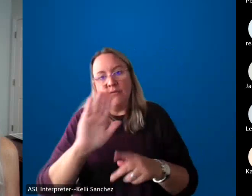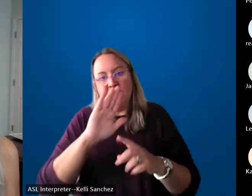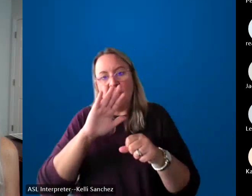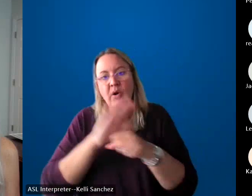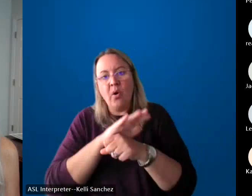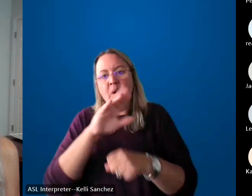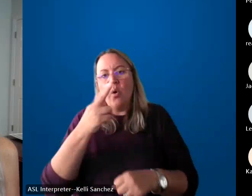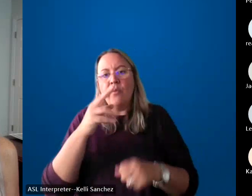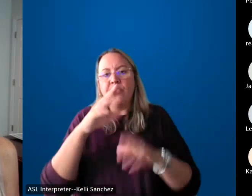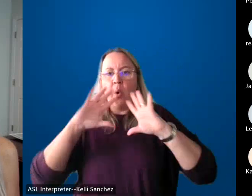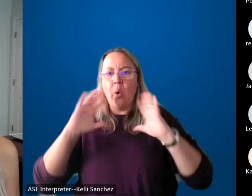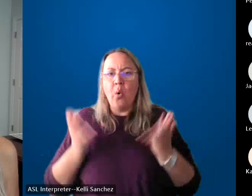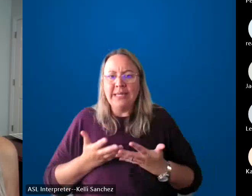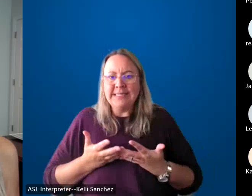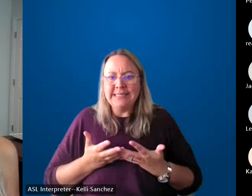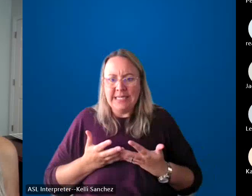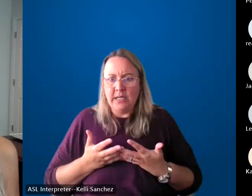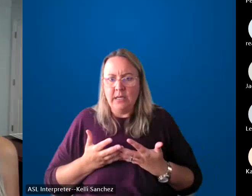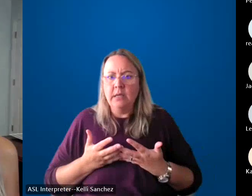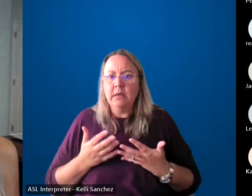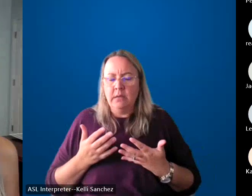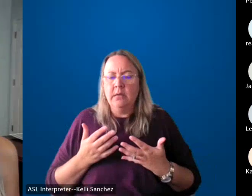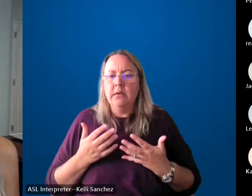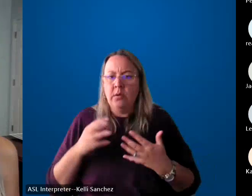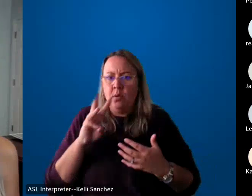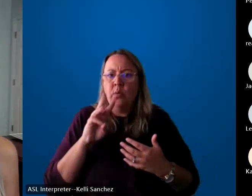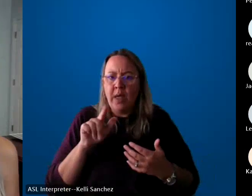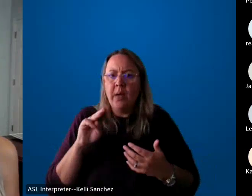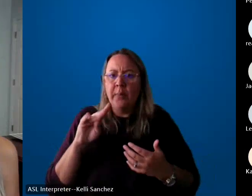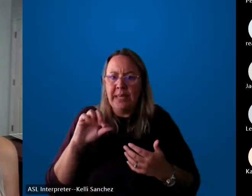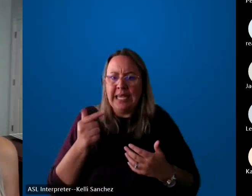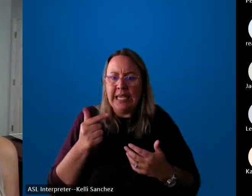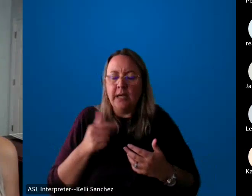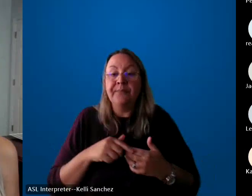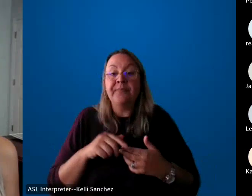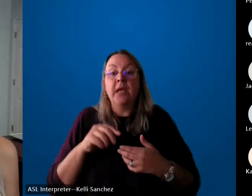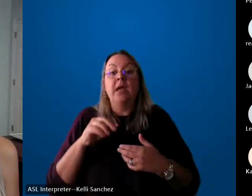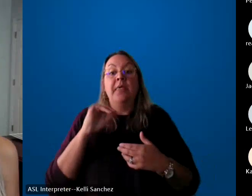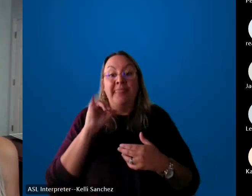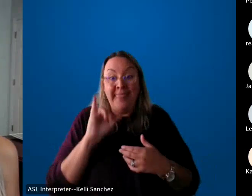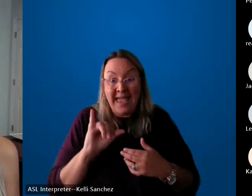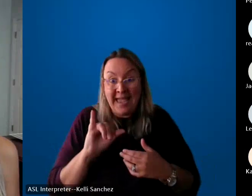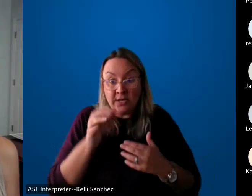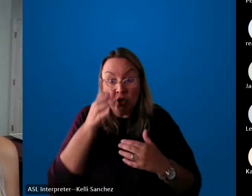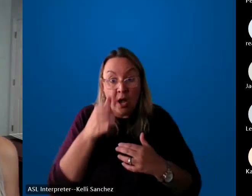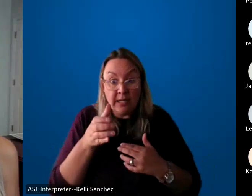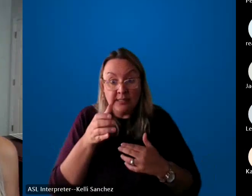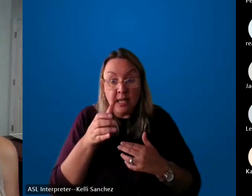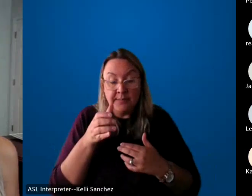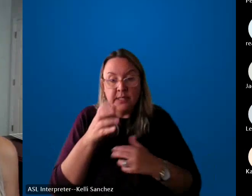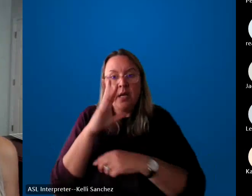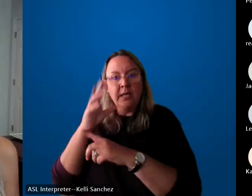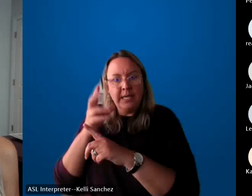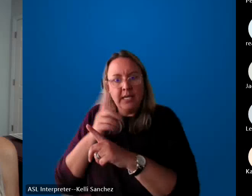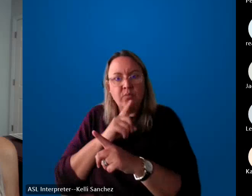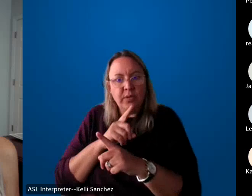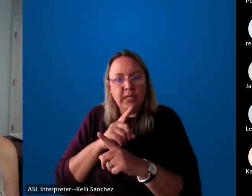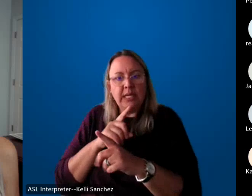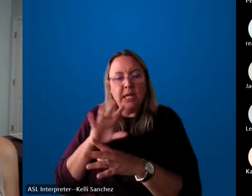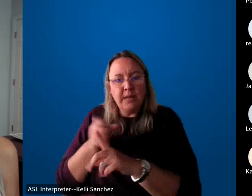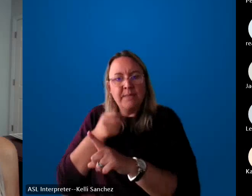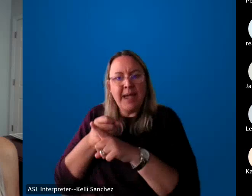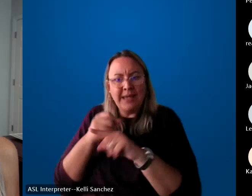and well being, which there's growing and growing recognition that extends just as much into the social